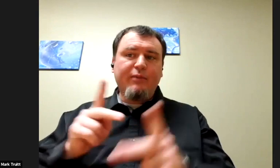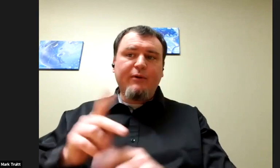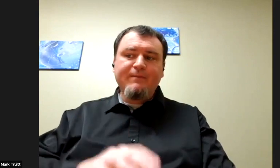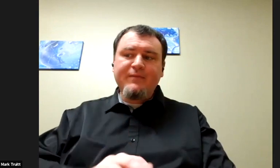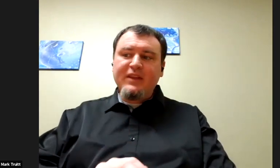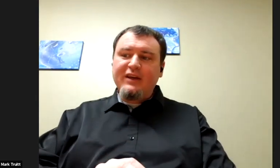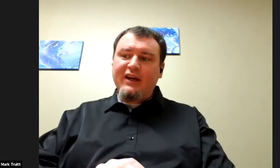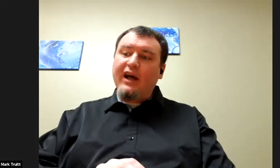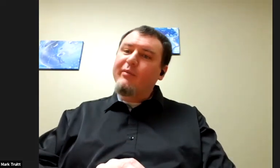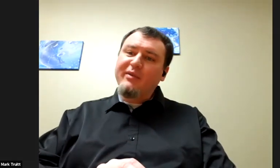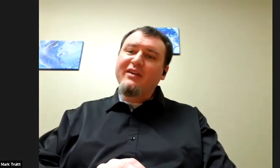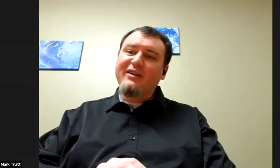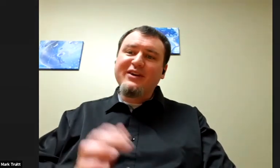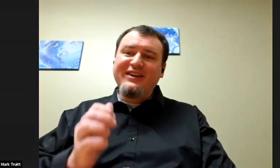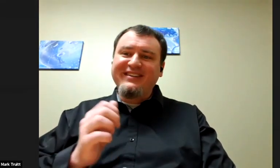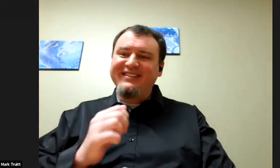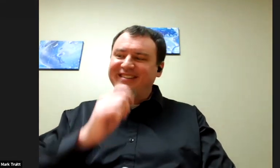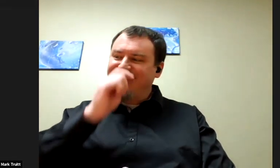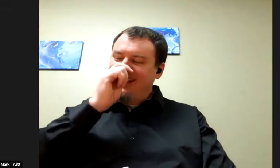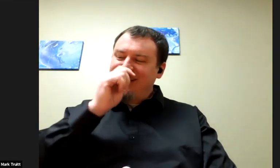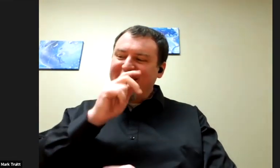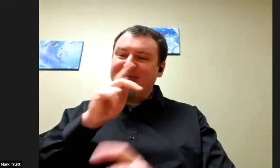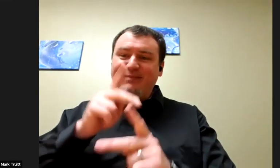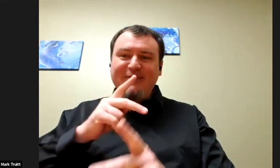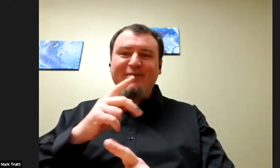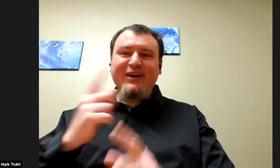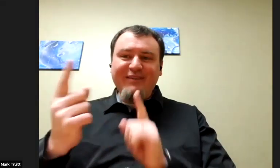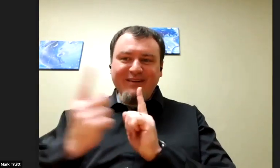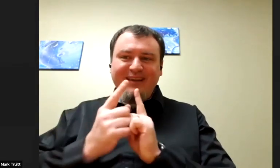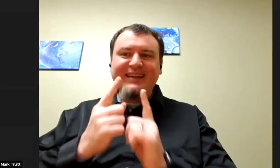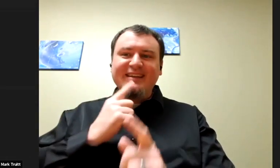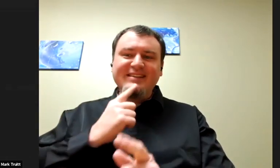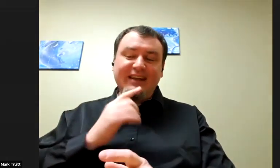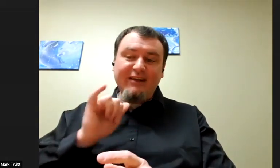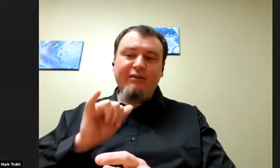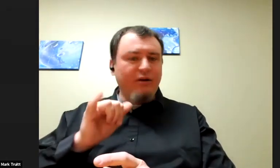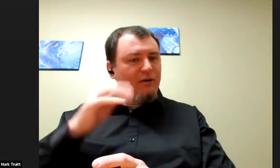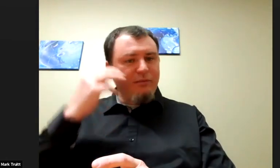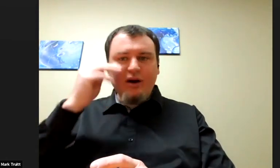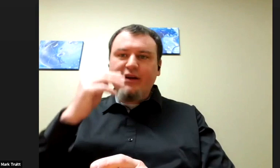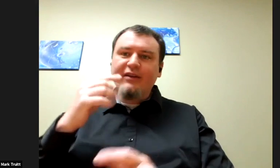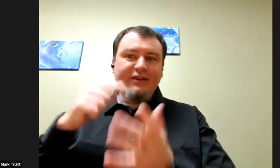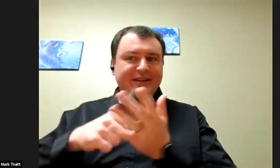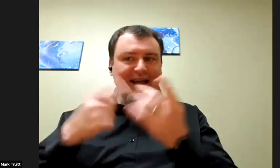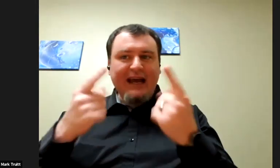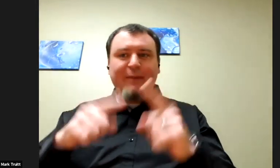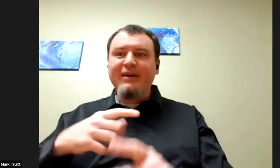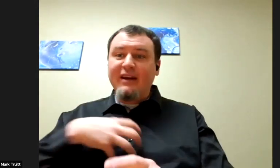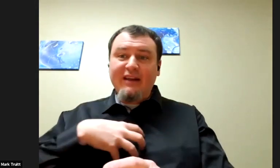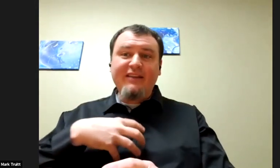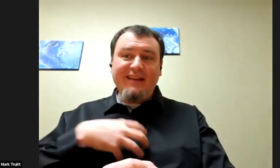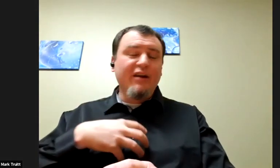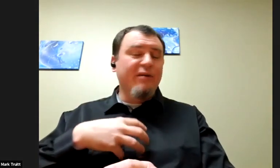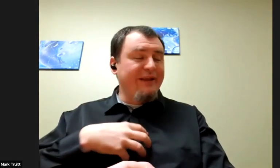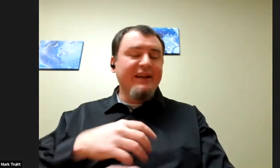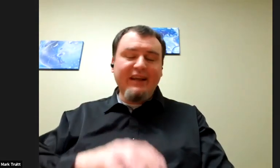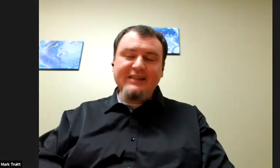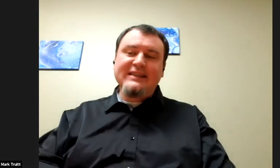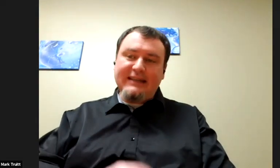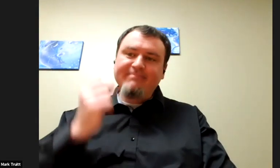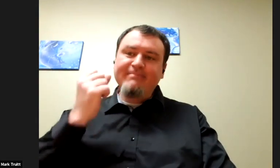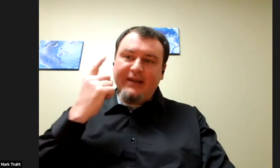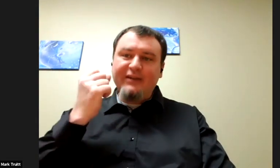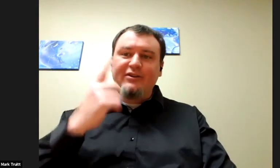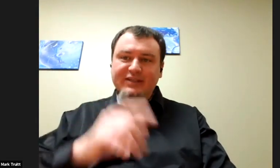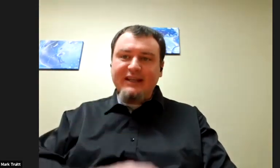my people. There, people come to me and they say, "Oh, Mark, you know, this happened," and they're complaining.